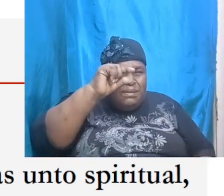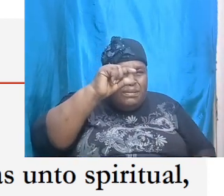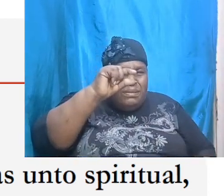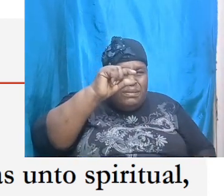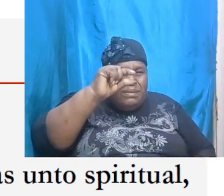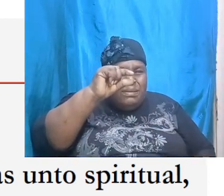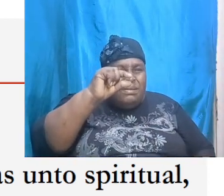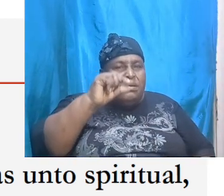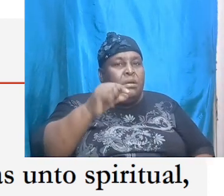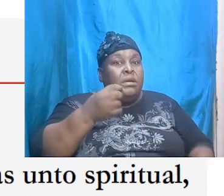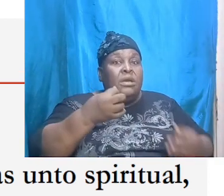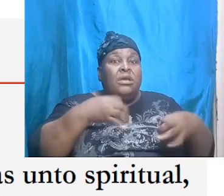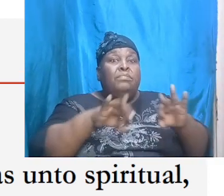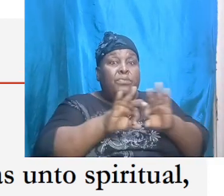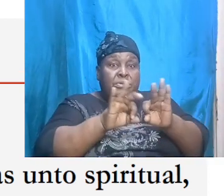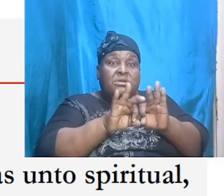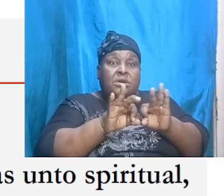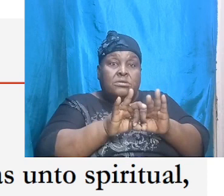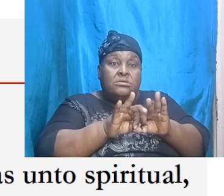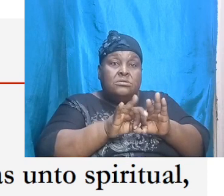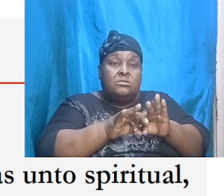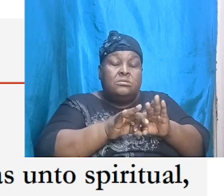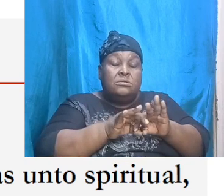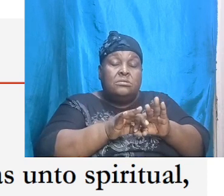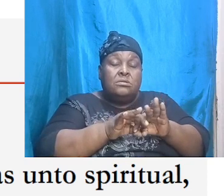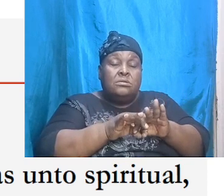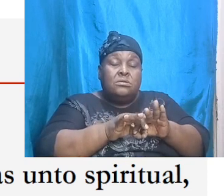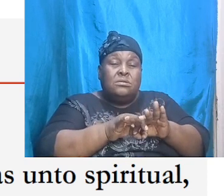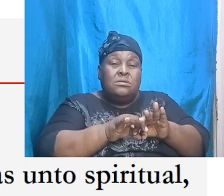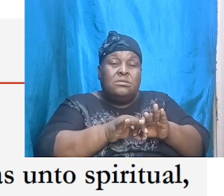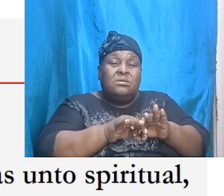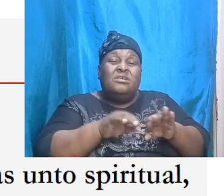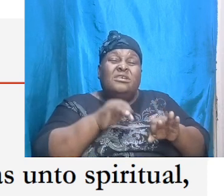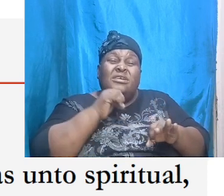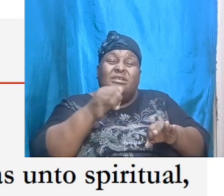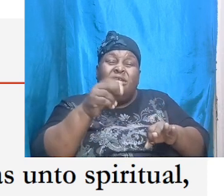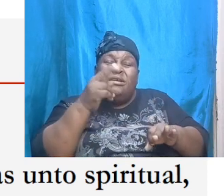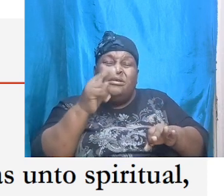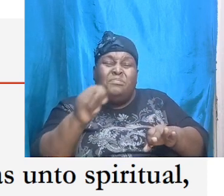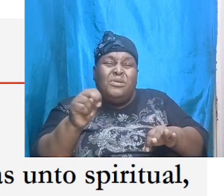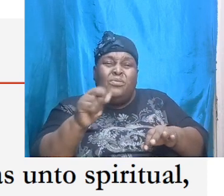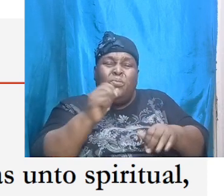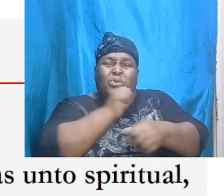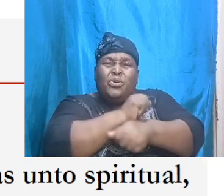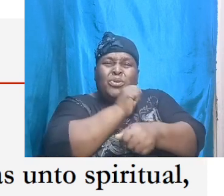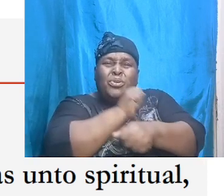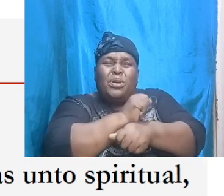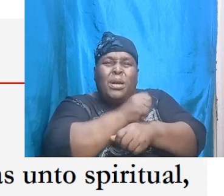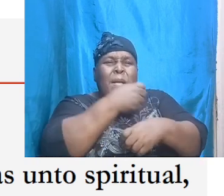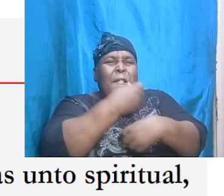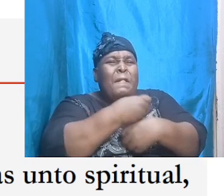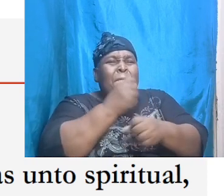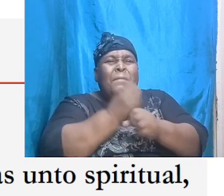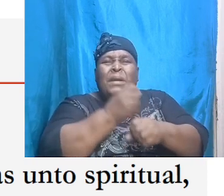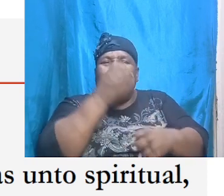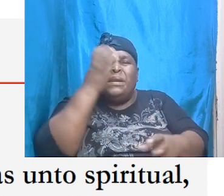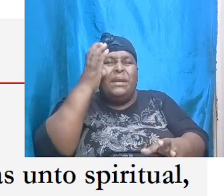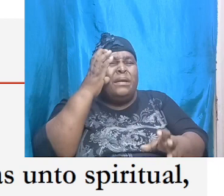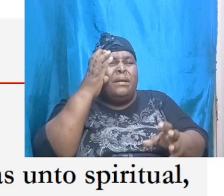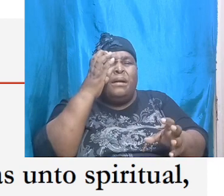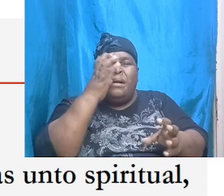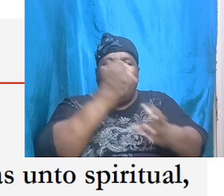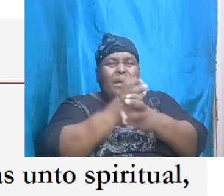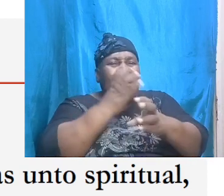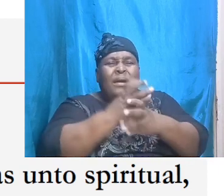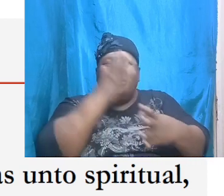is insignificant it was, by just that being defected, it caused a whole section of the car to stop